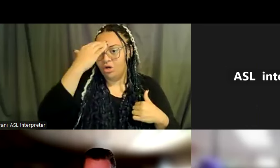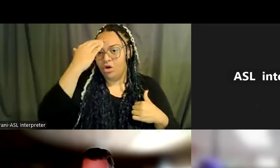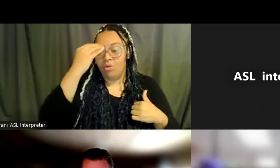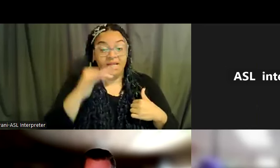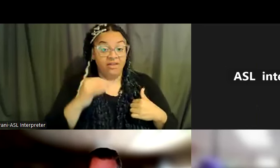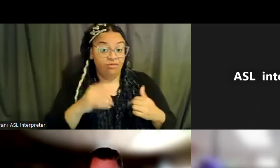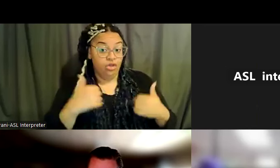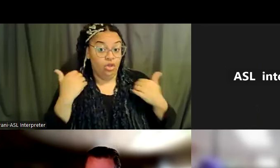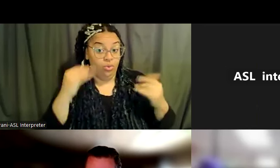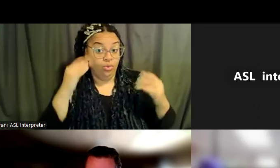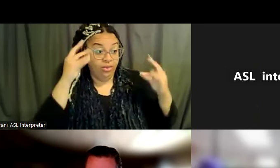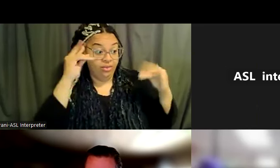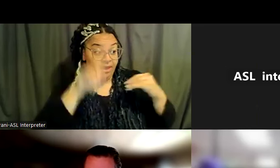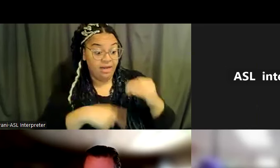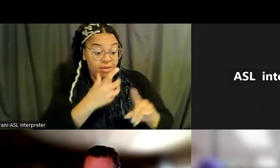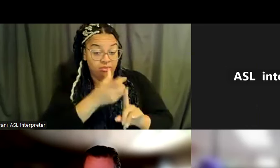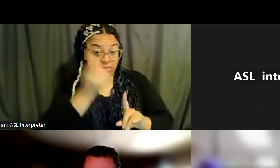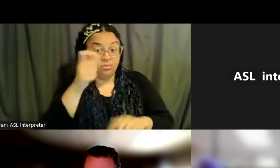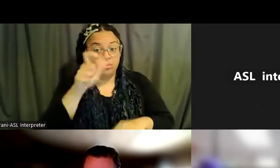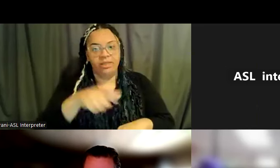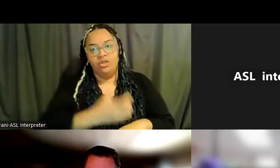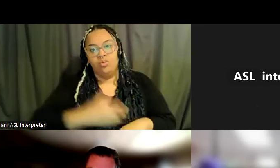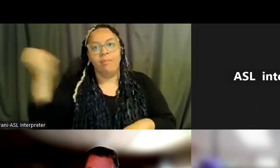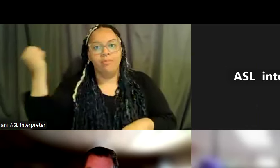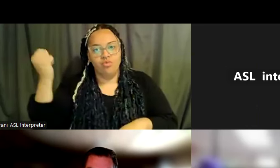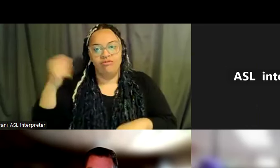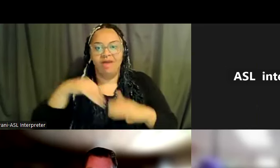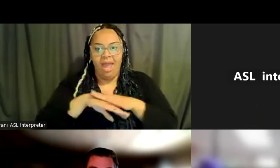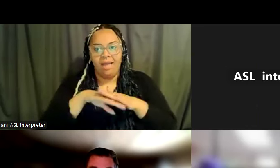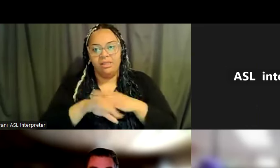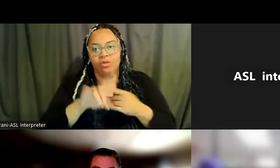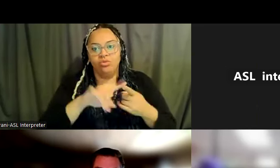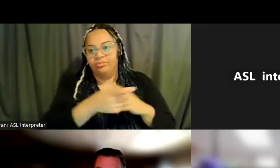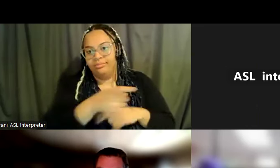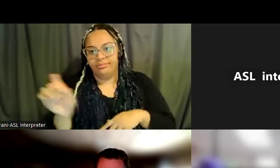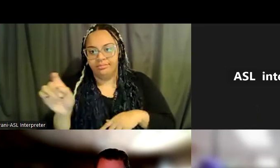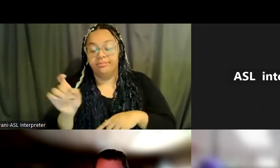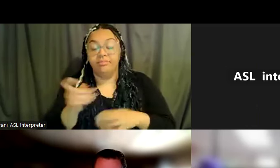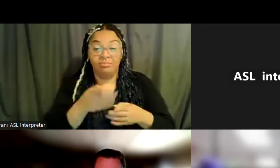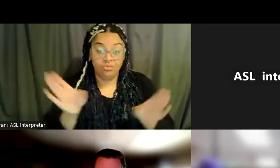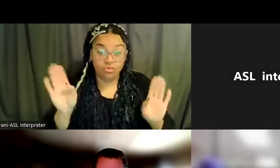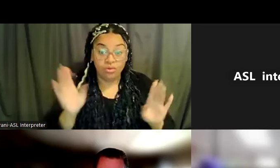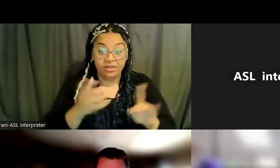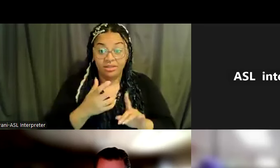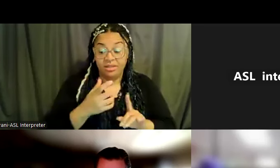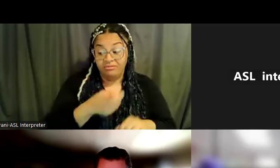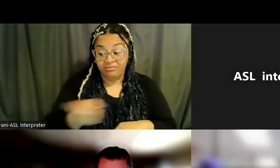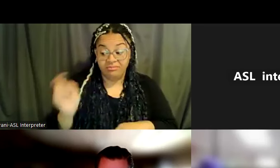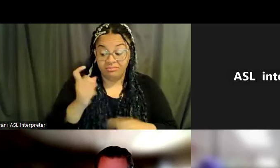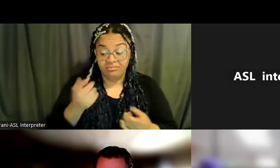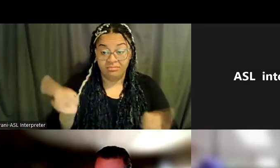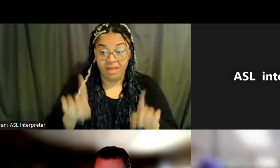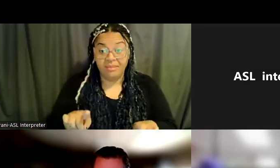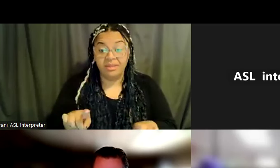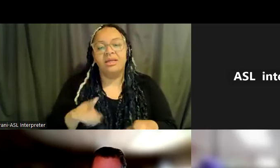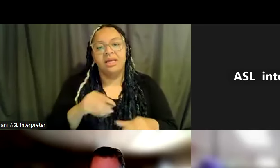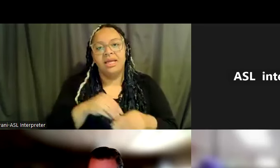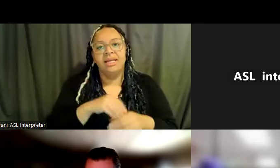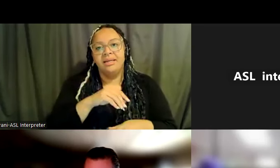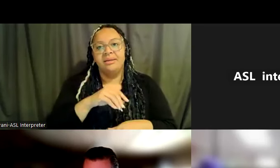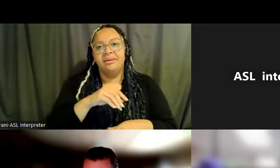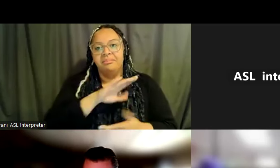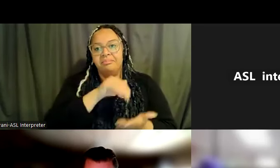about suicide, we need to remove access to that means. The majority of firearm suicides are happening in the middle-aged